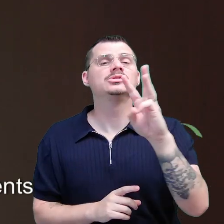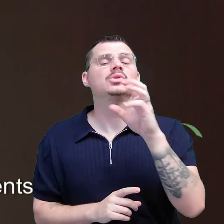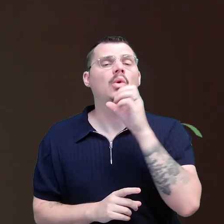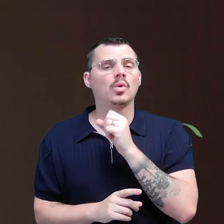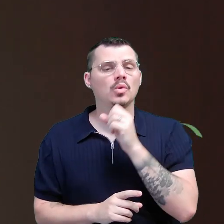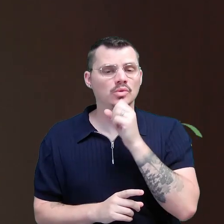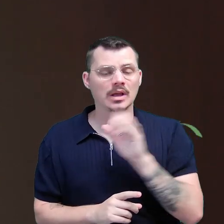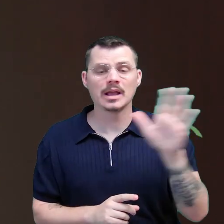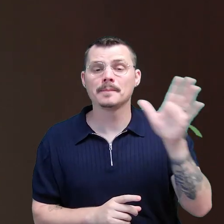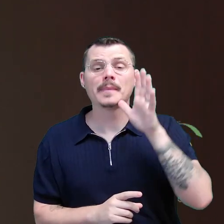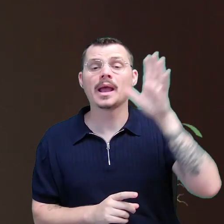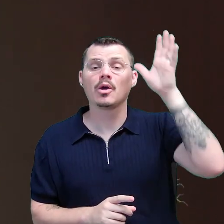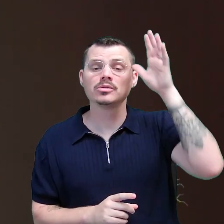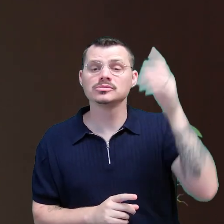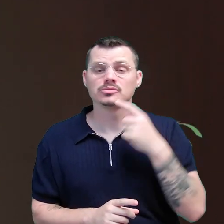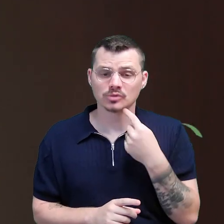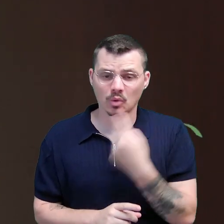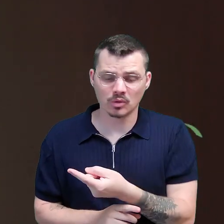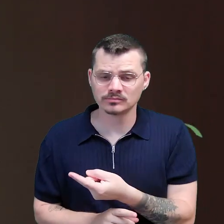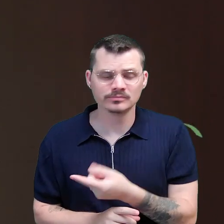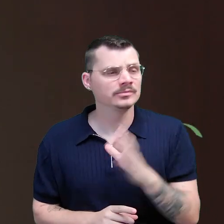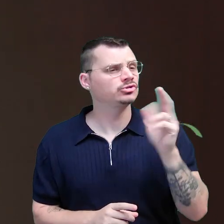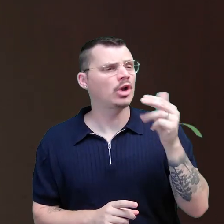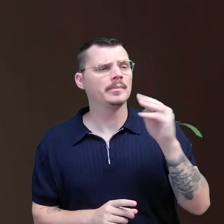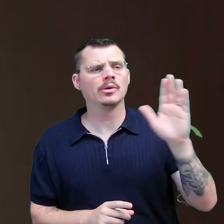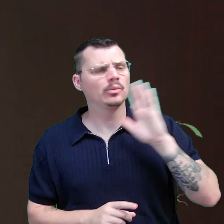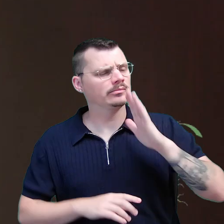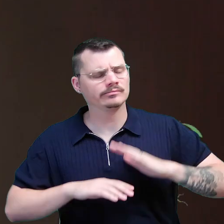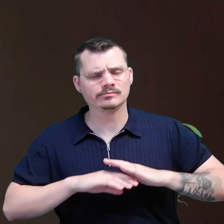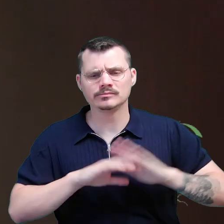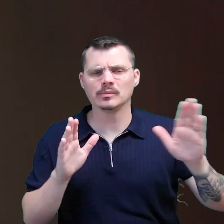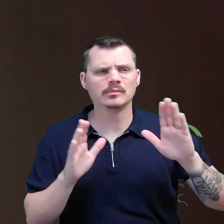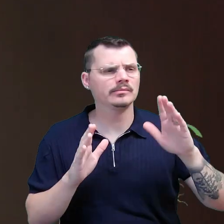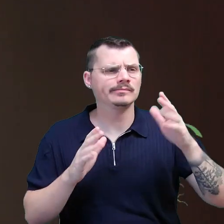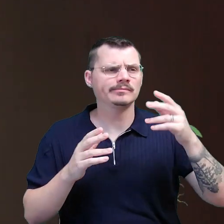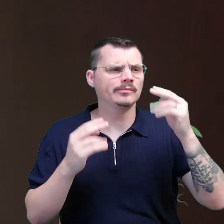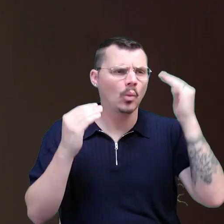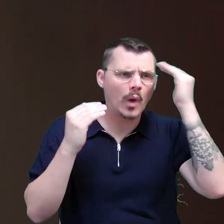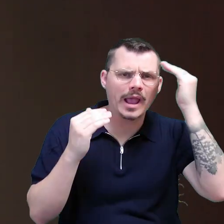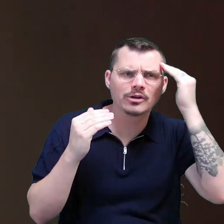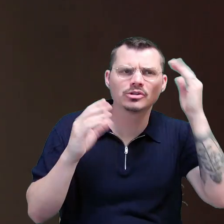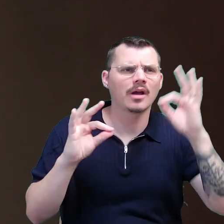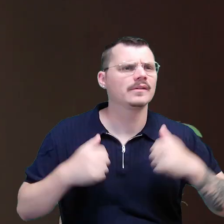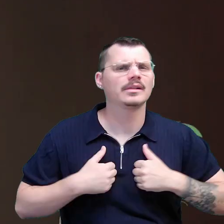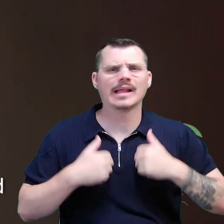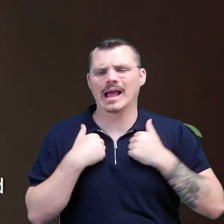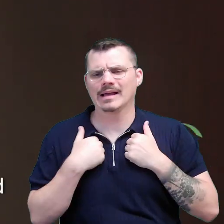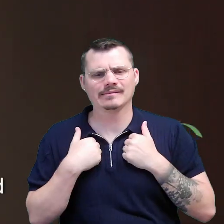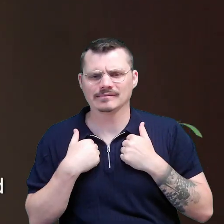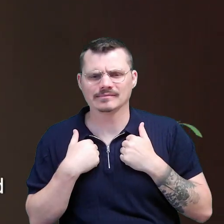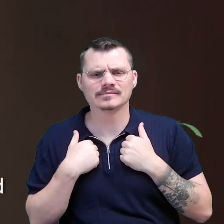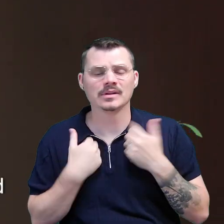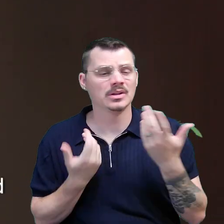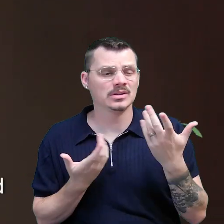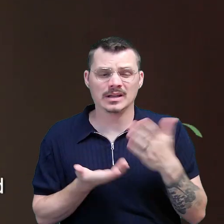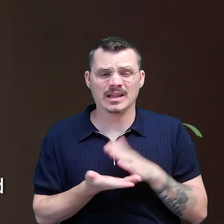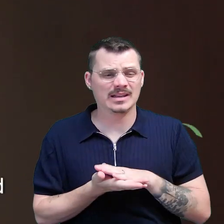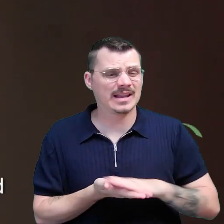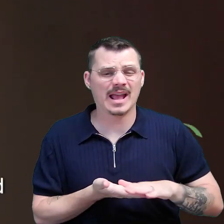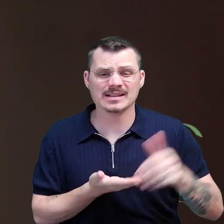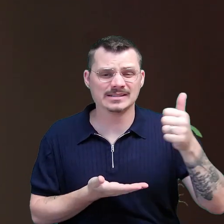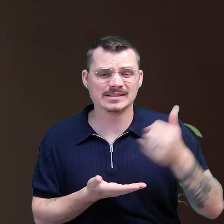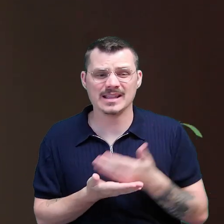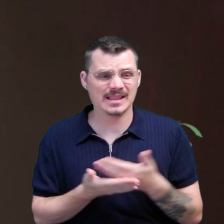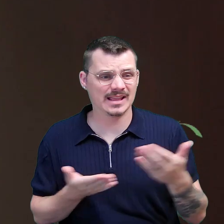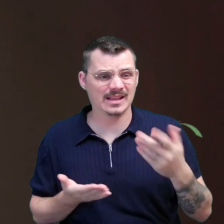his parents were told he will never have any meaningful consciousness or awareness of life. The nicest thing you can do for